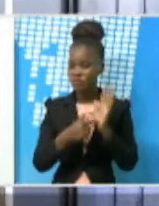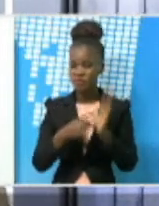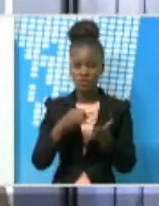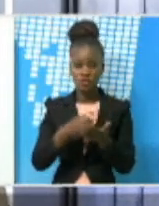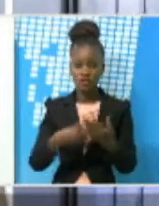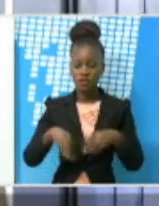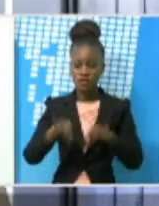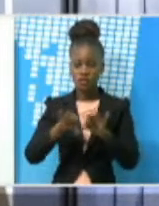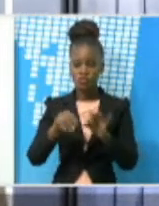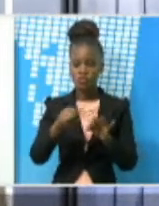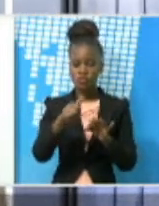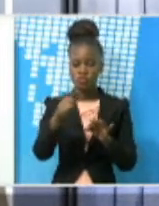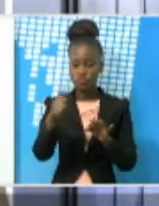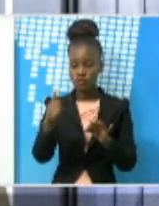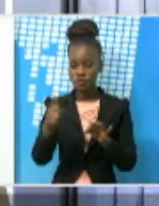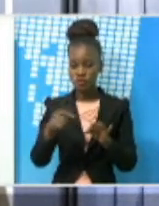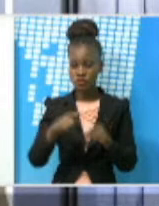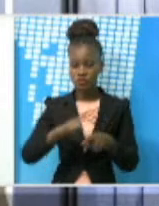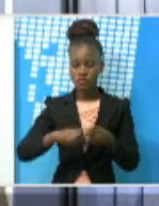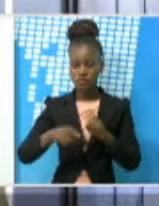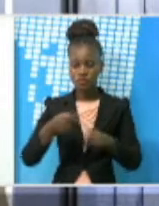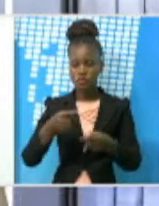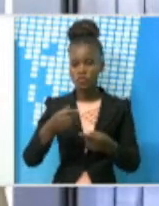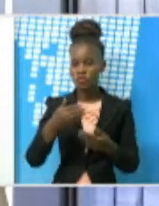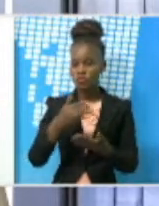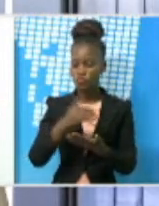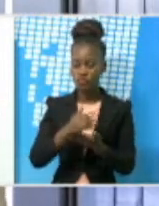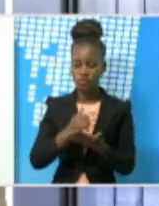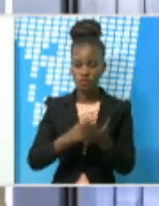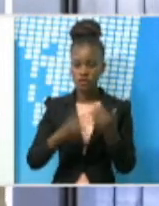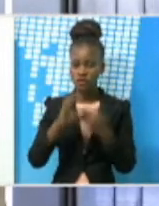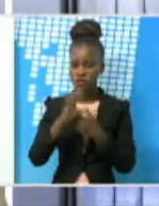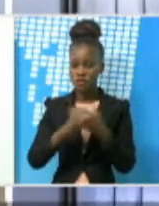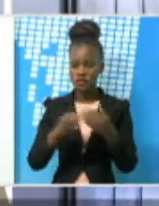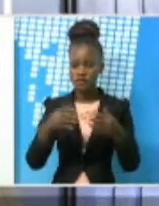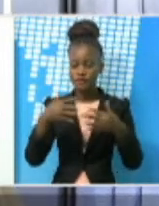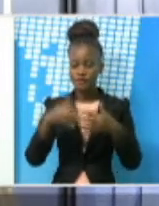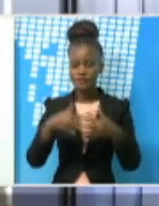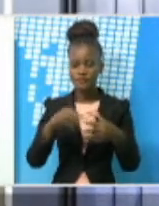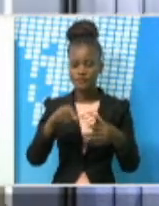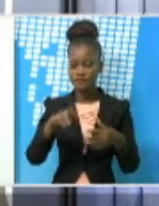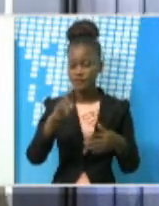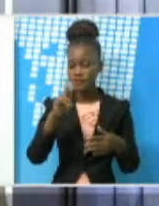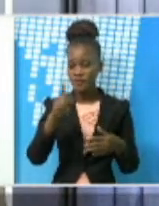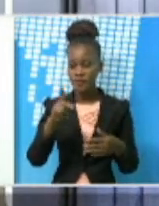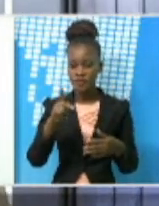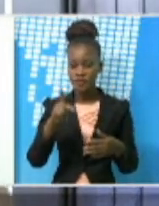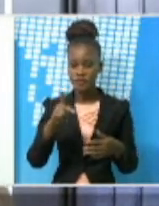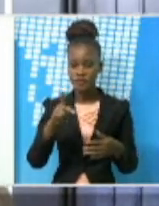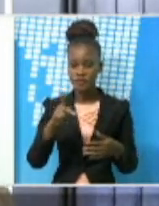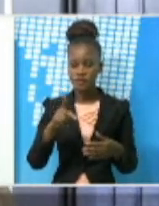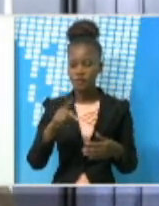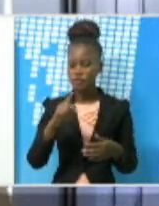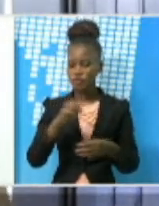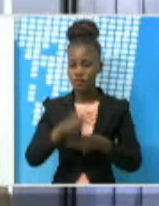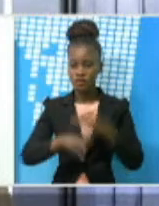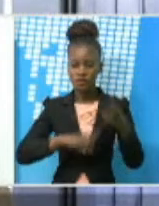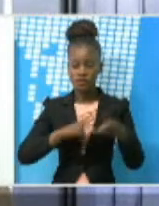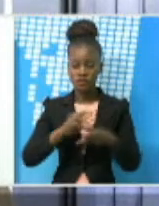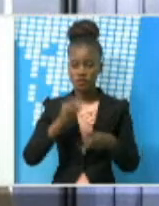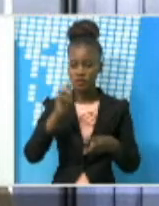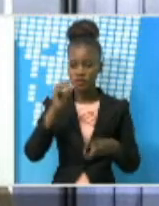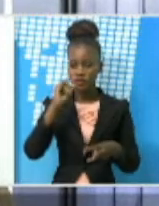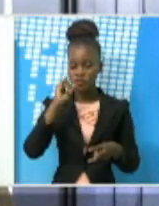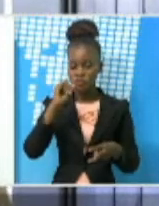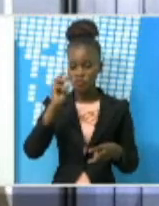for other partners, the international community, United Nations, World Bank, IMF, and other